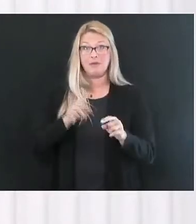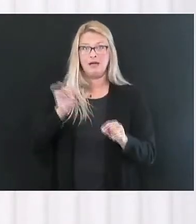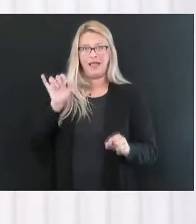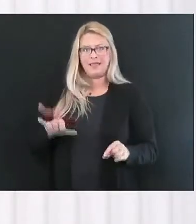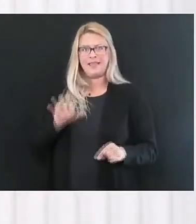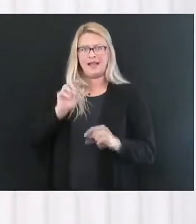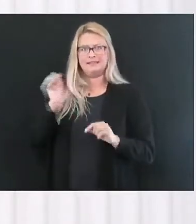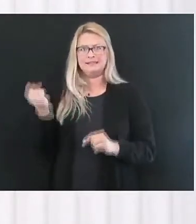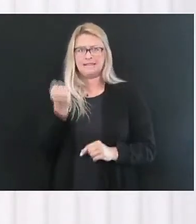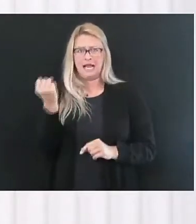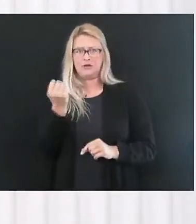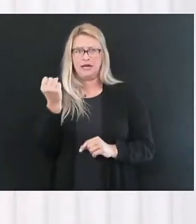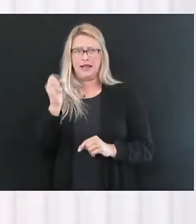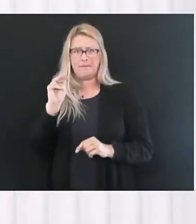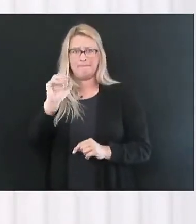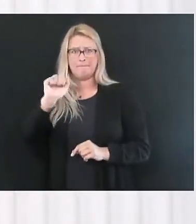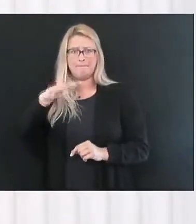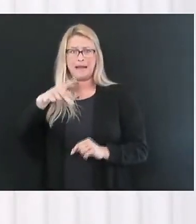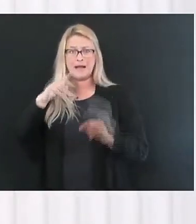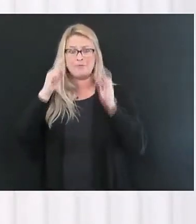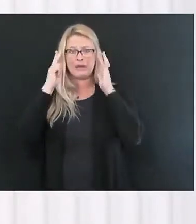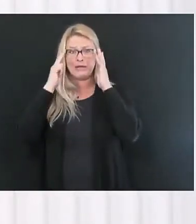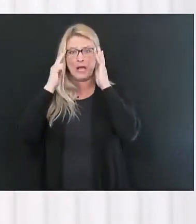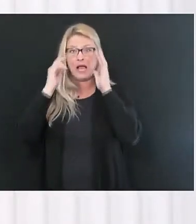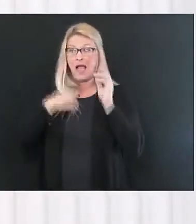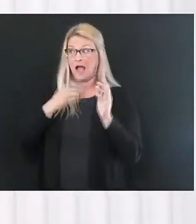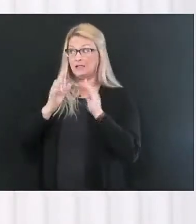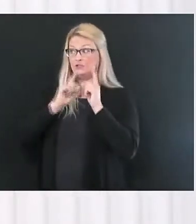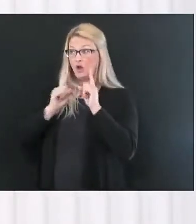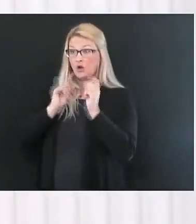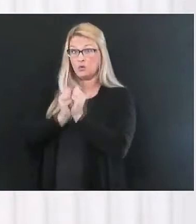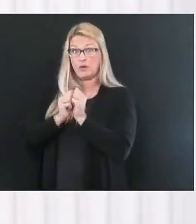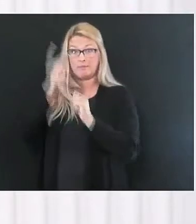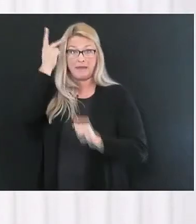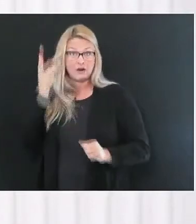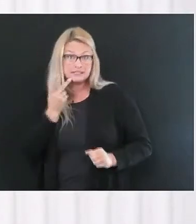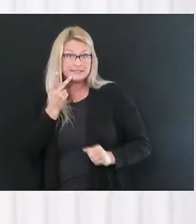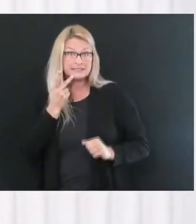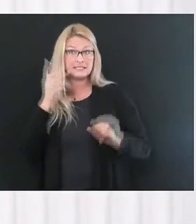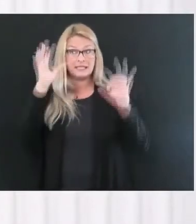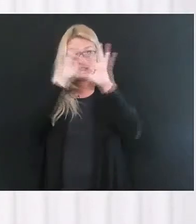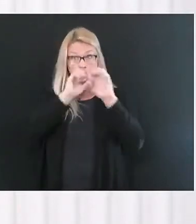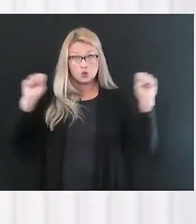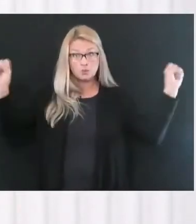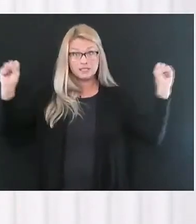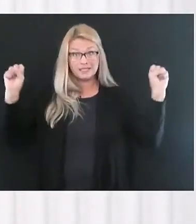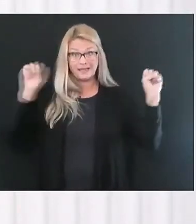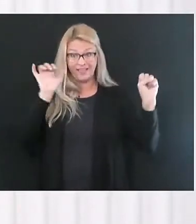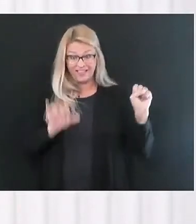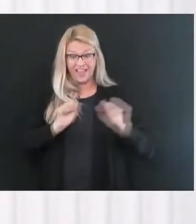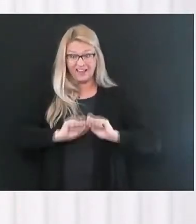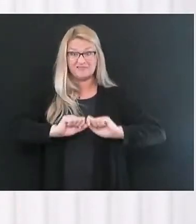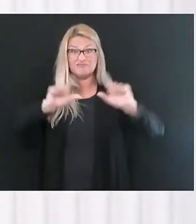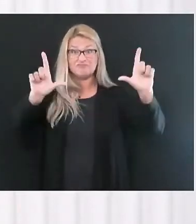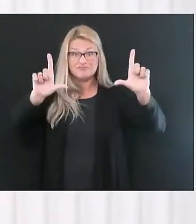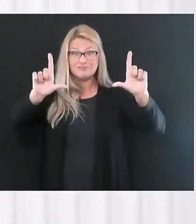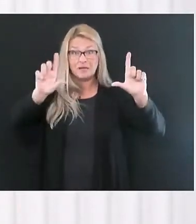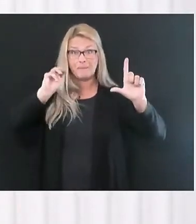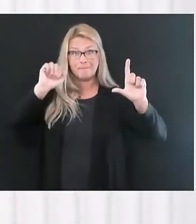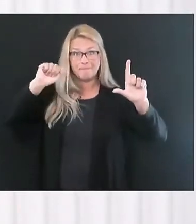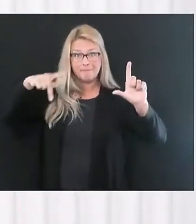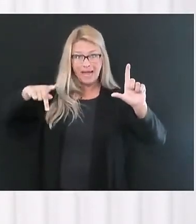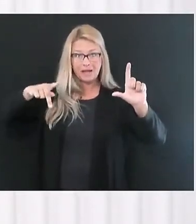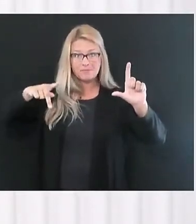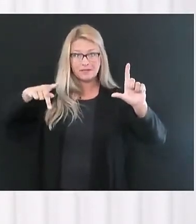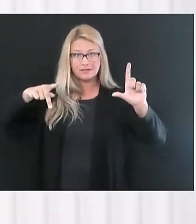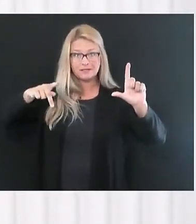Saturday, and I've continually told the superintendents, the teachers, the parents, that one map that gets posted on Saturday is indeed a map that has